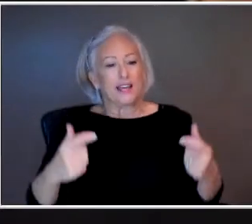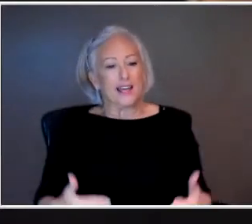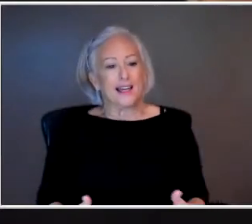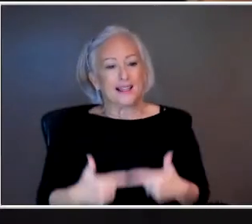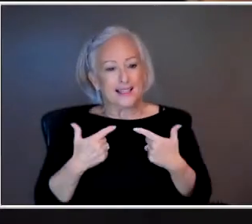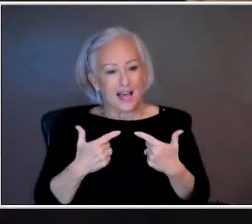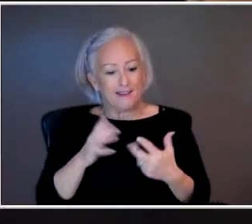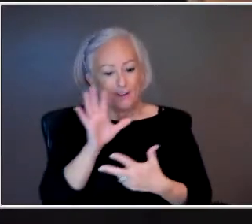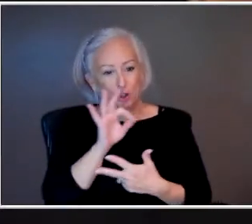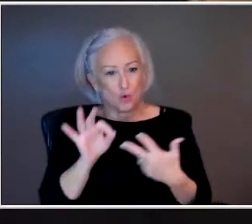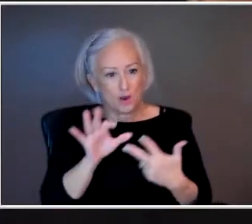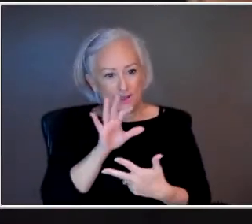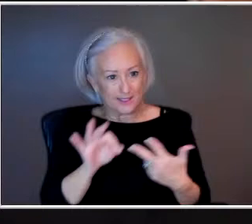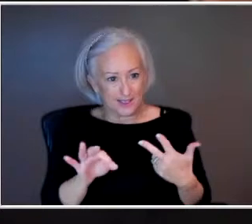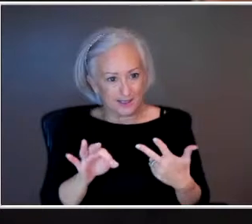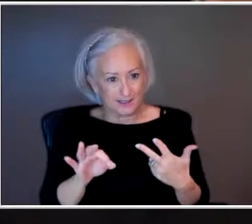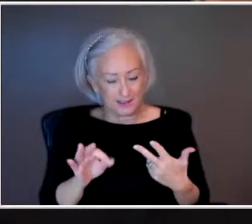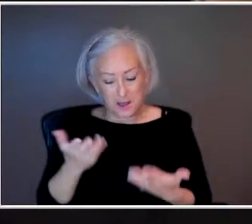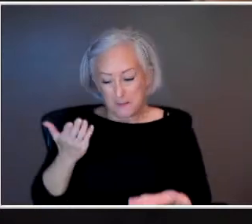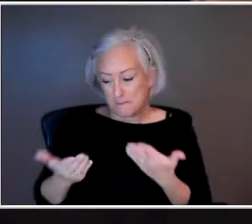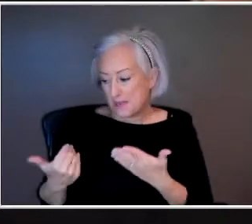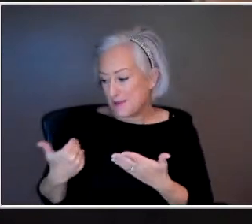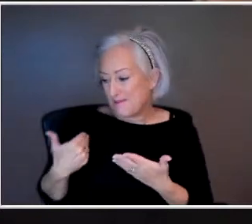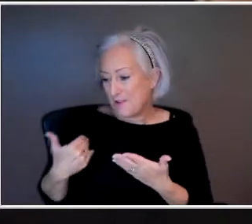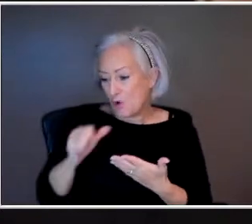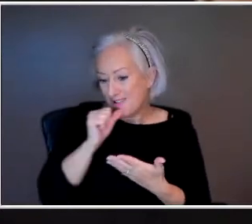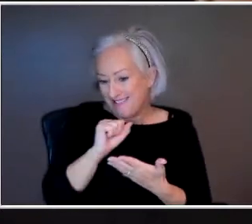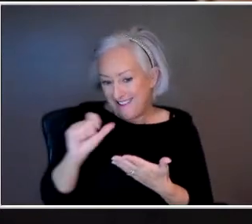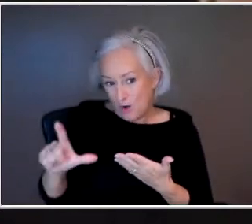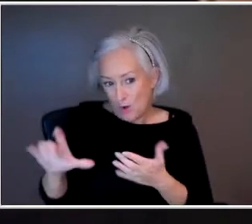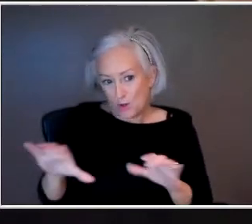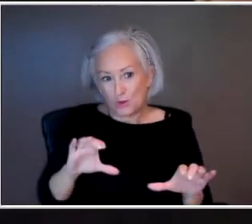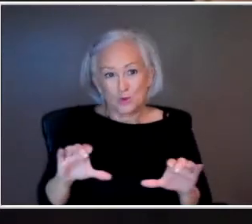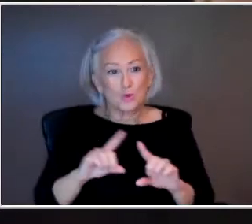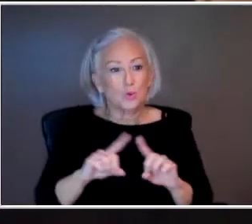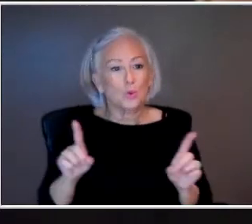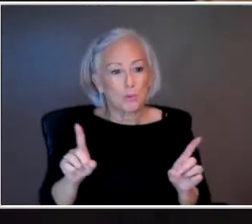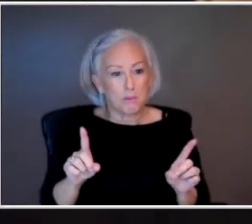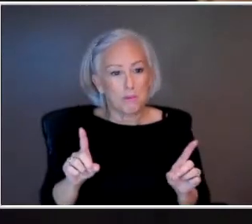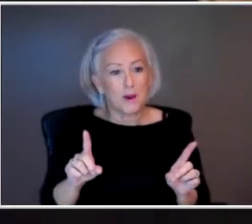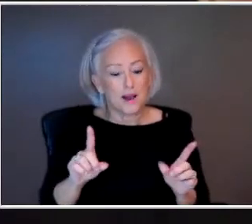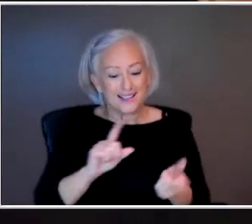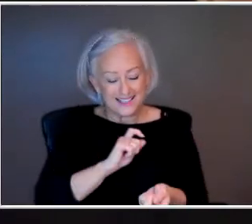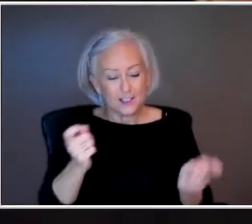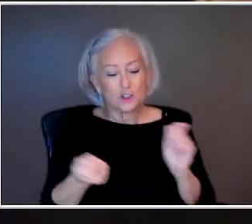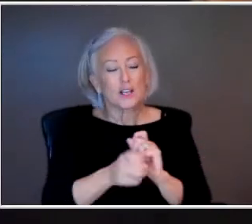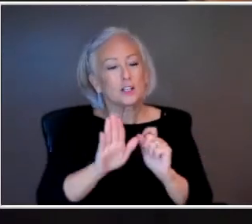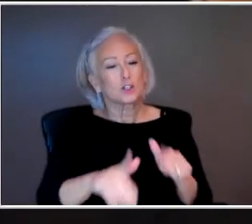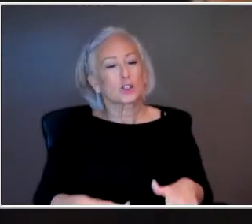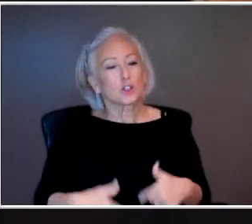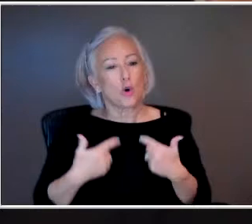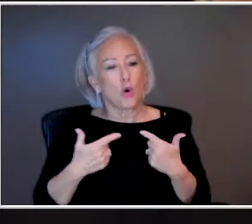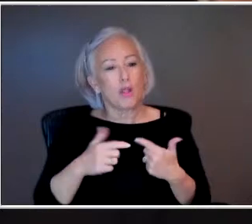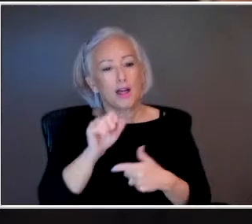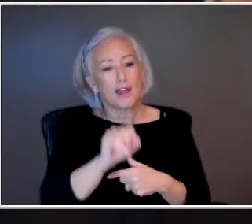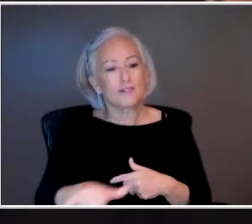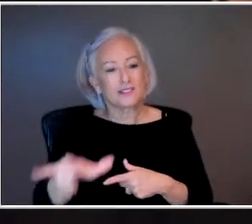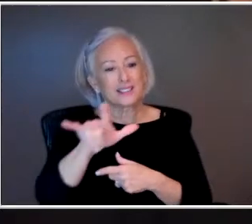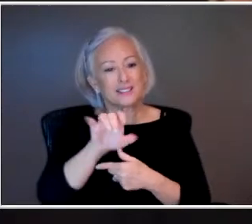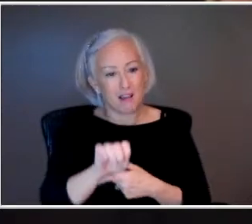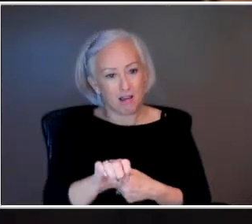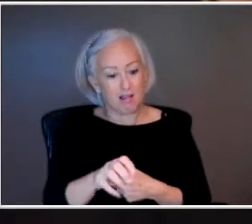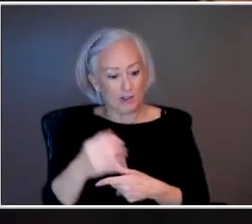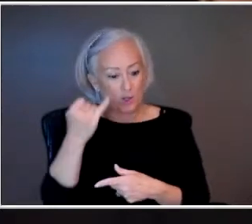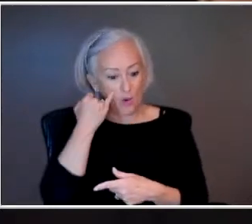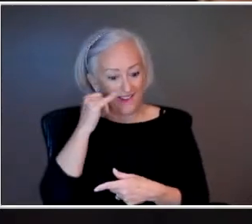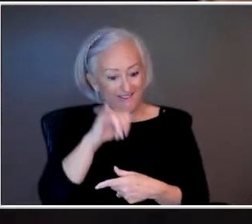I probably didn't do. But I think that changing your lifestyle so that these type of events, when they do occur,